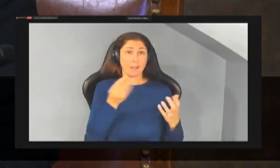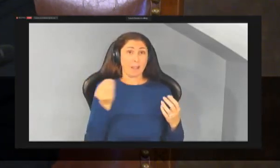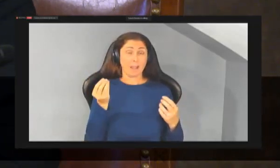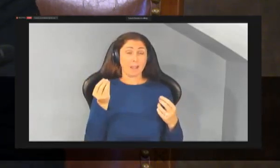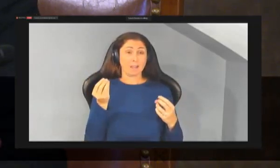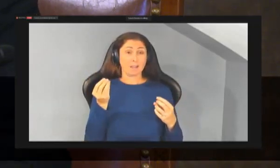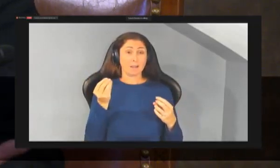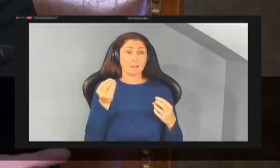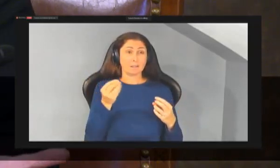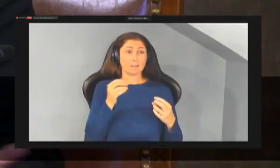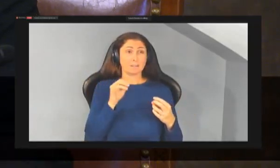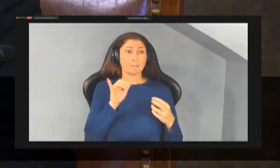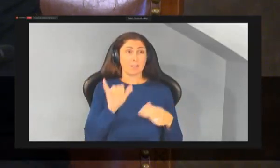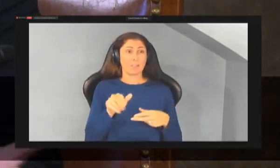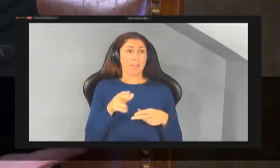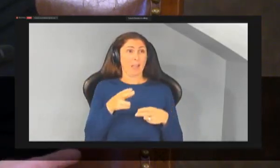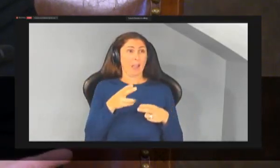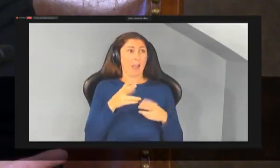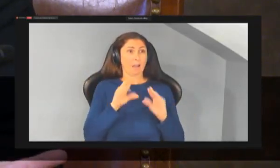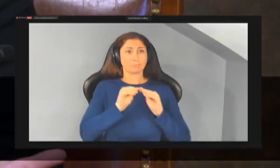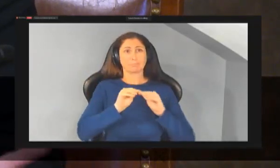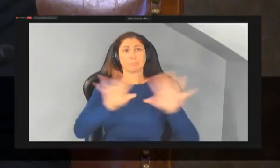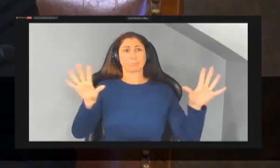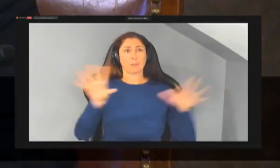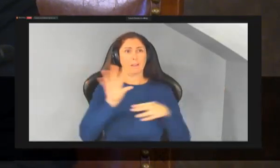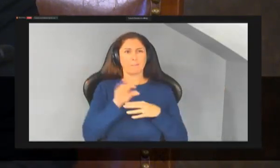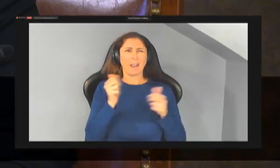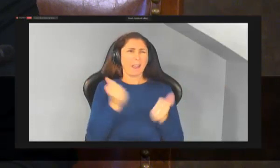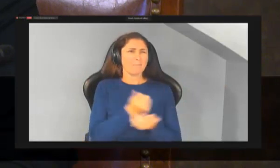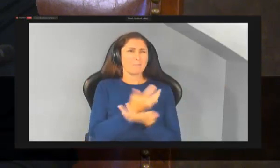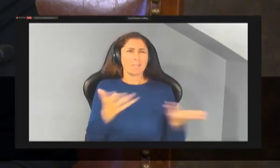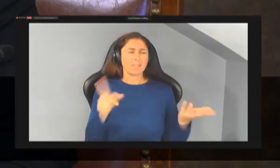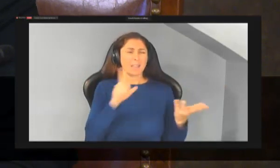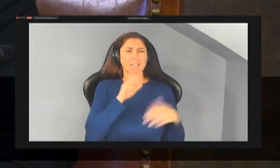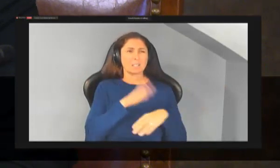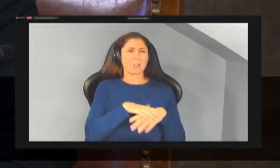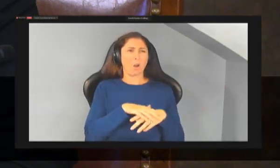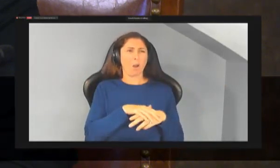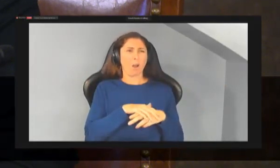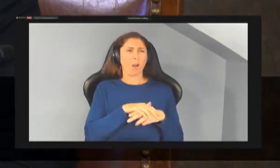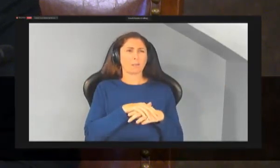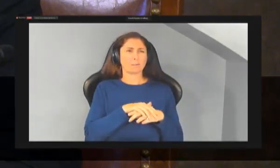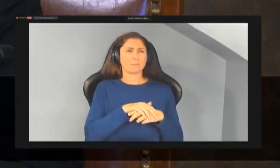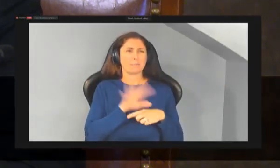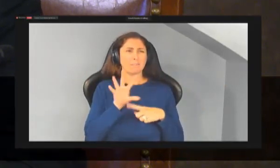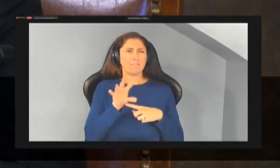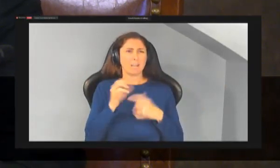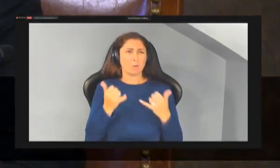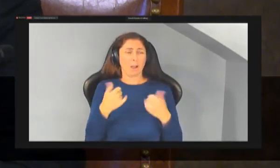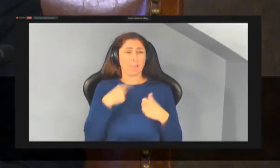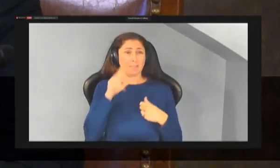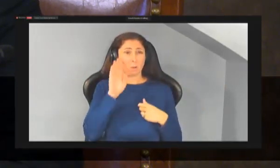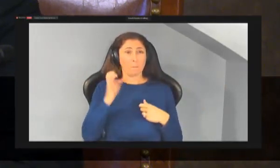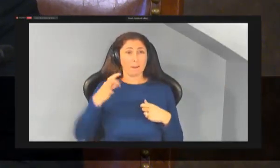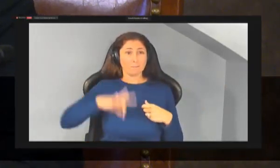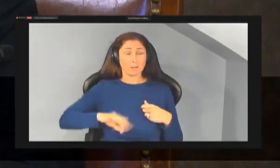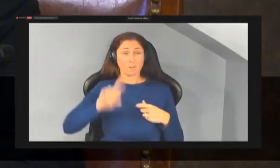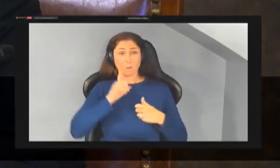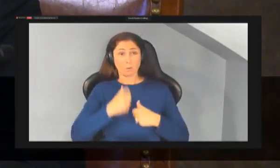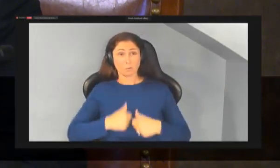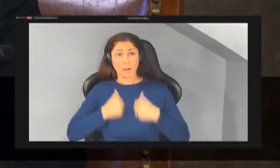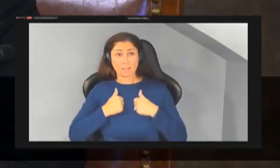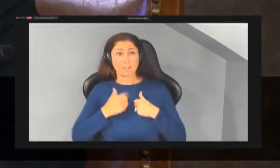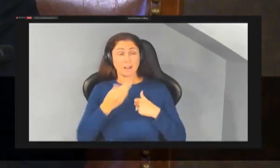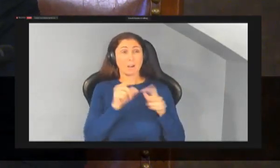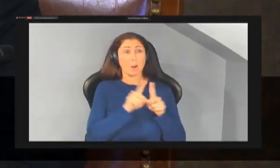and the proliferation of video everywhere, right? Like everything's on video now. I think it would be beneficial to our residents and also